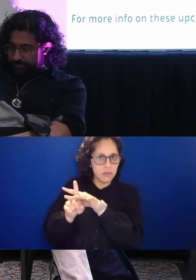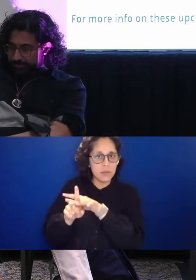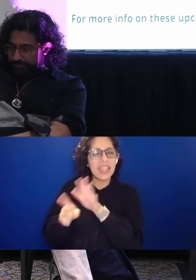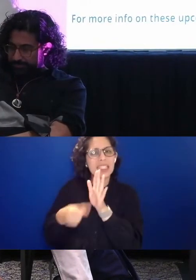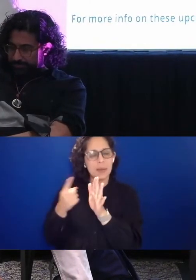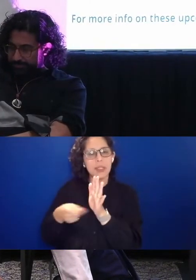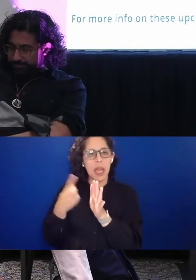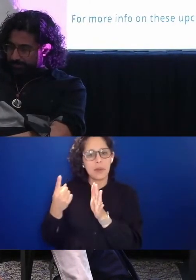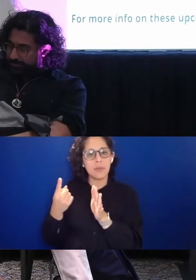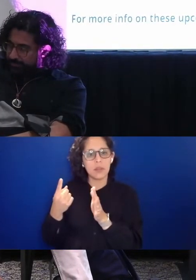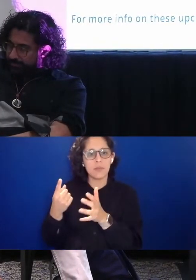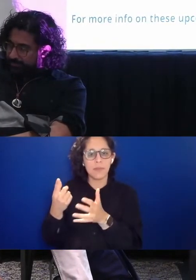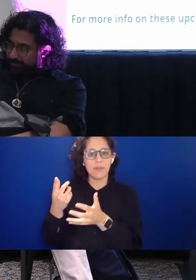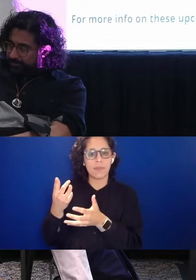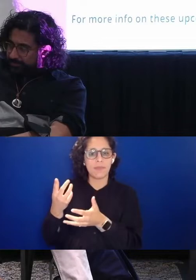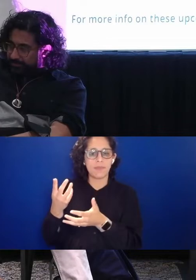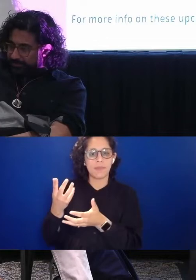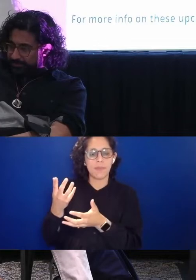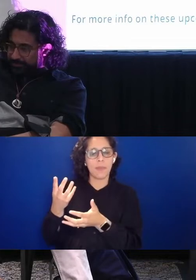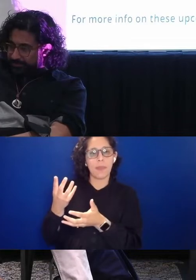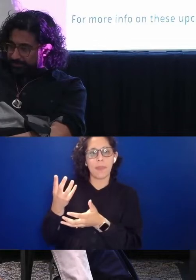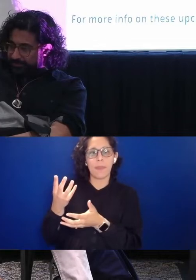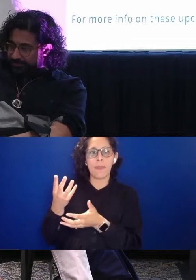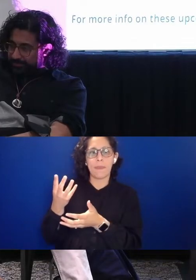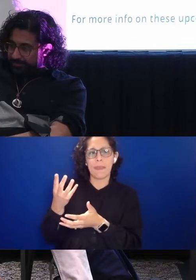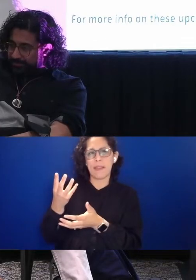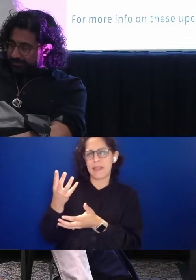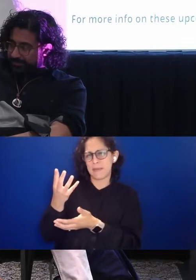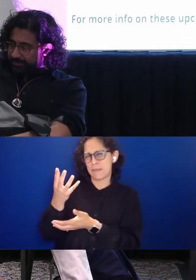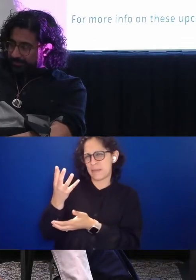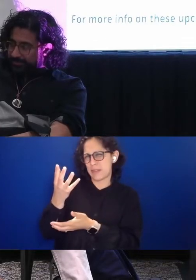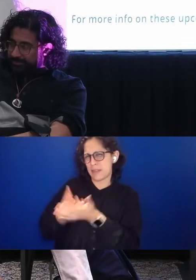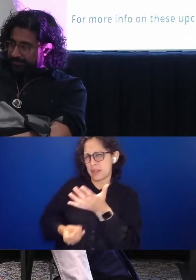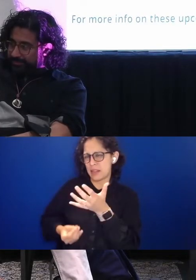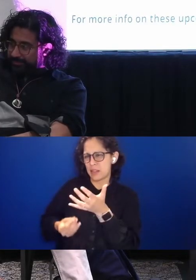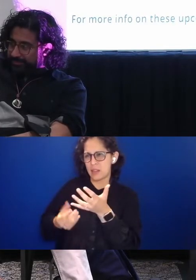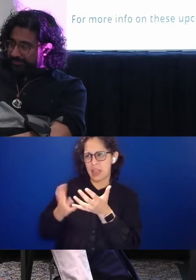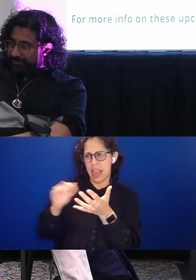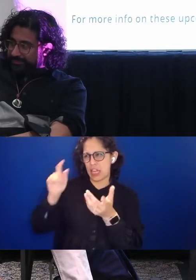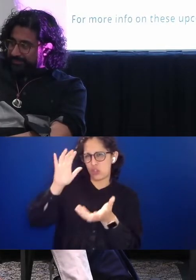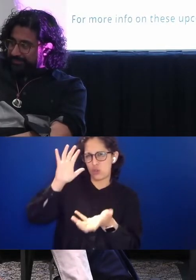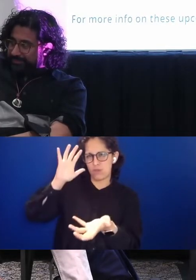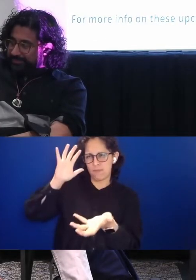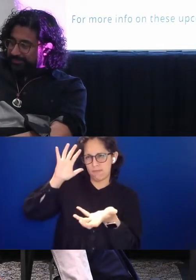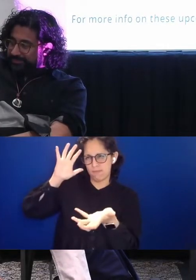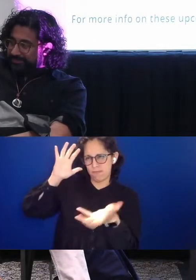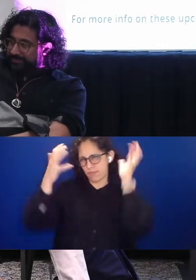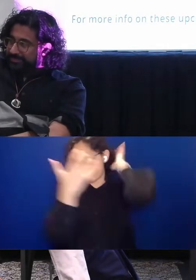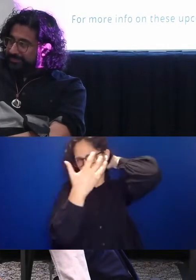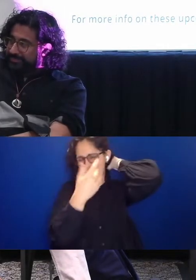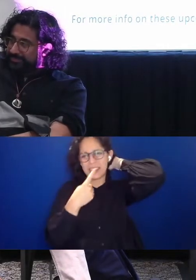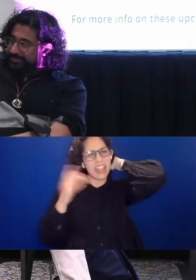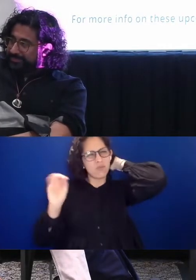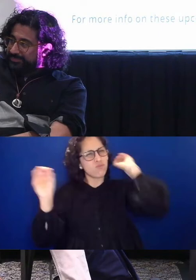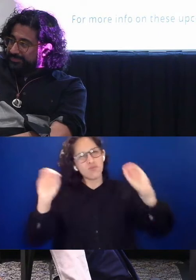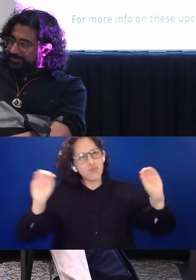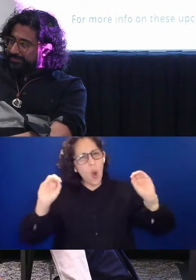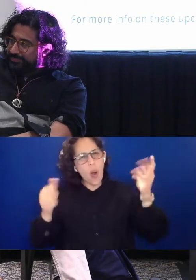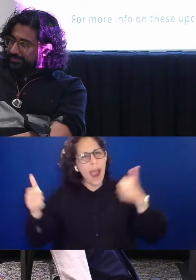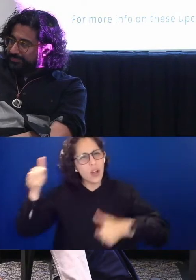of, like, in trying to be like, there's no hierarchy, I can